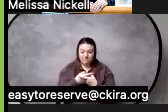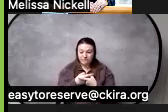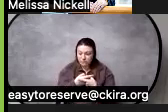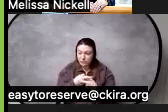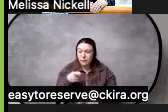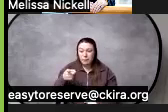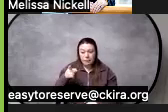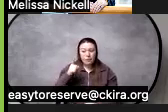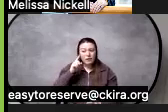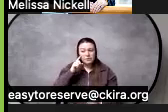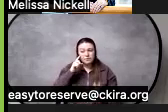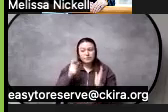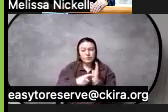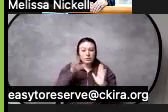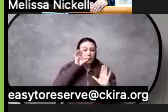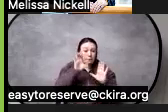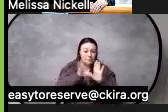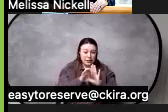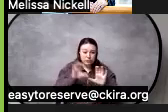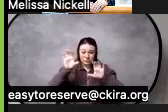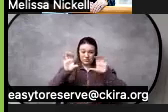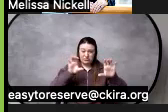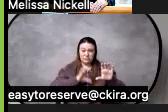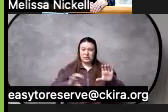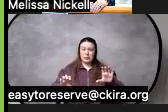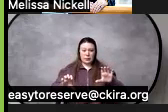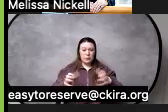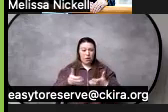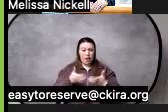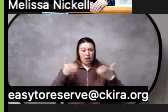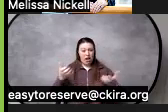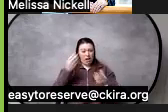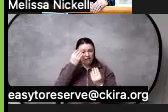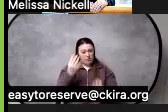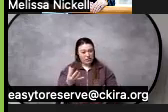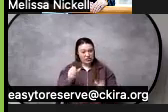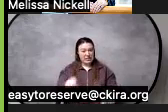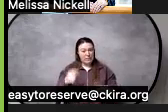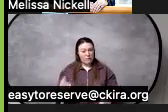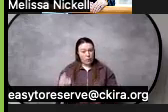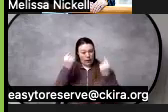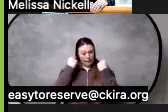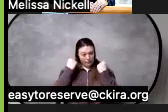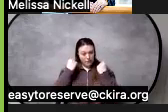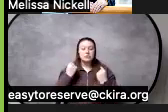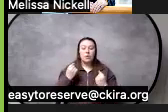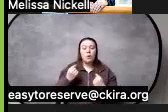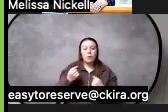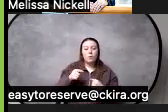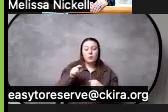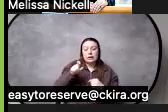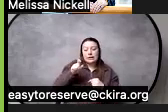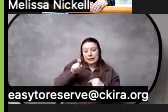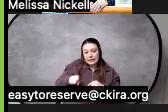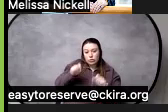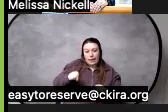overwhelming. So when you use pictures, I want you to do just that. Use them and don't let them use you. Too many pictures diverts